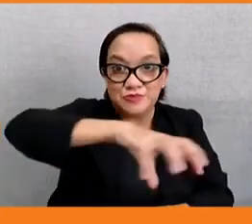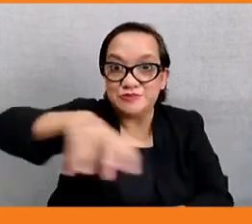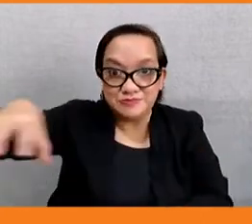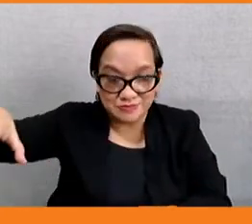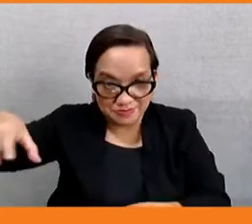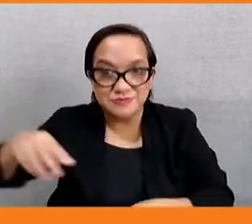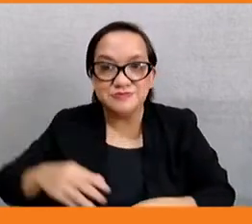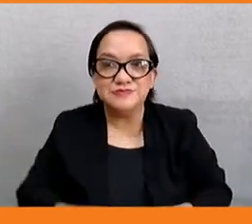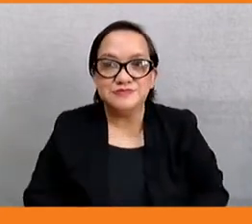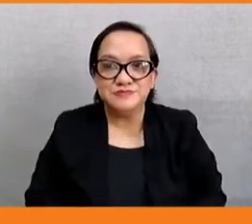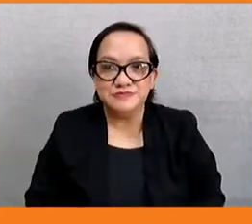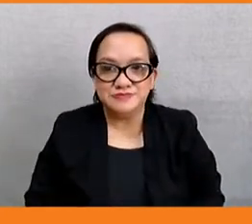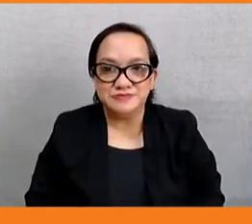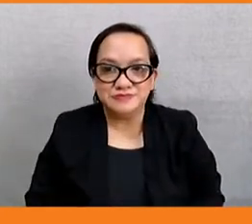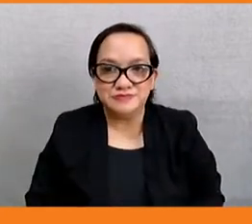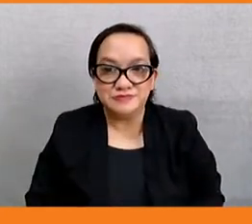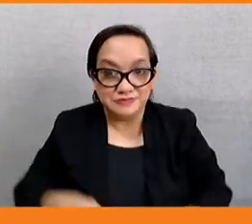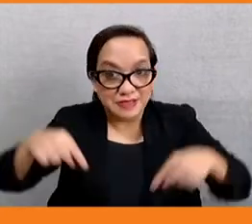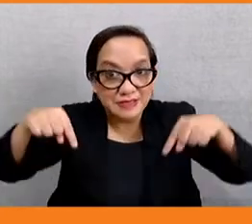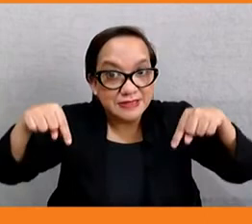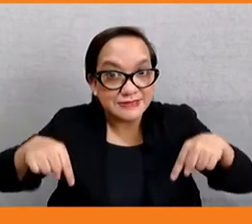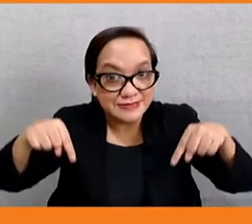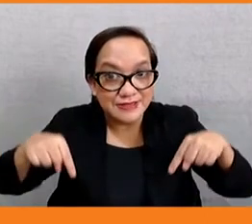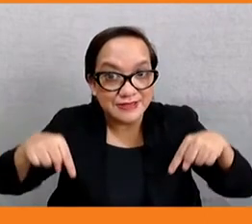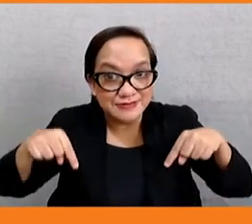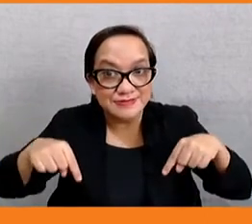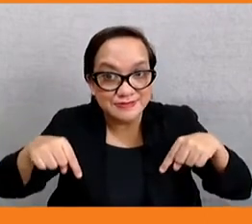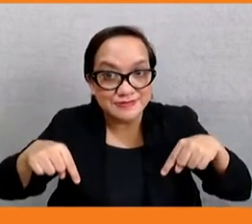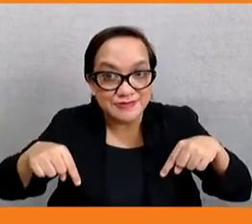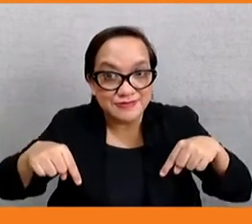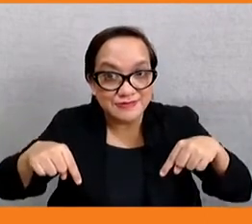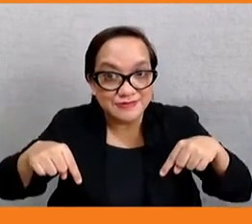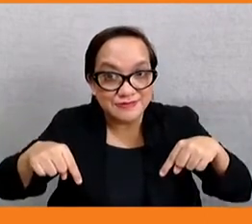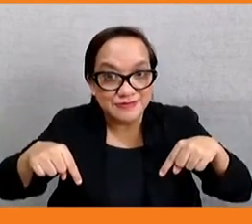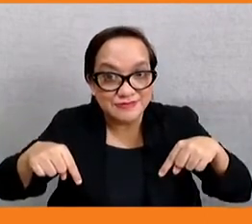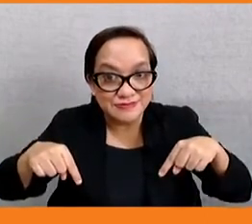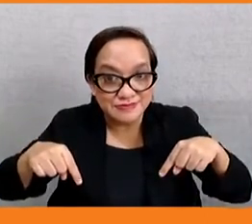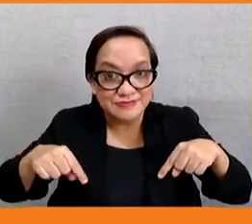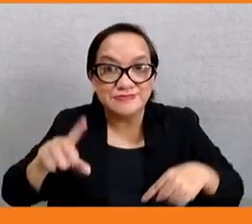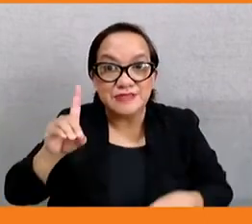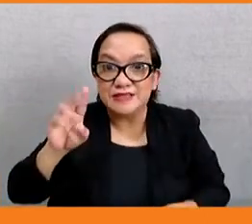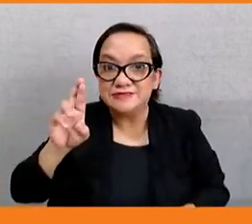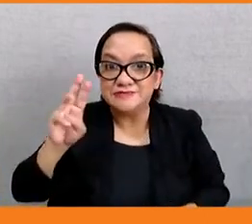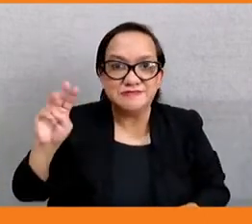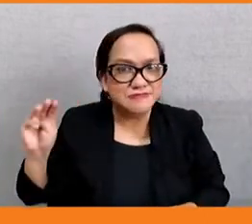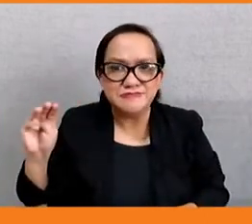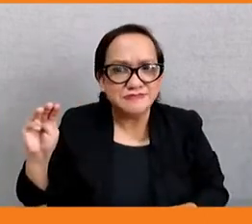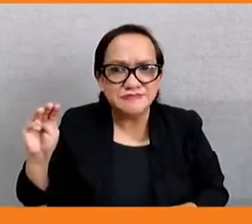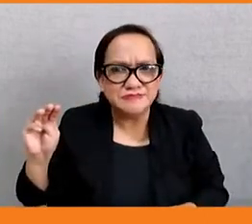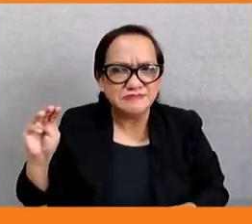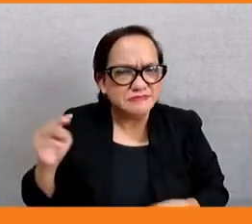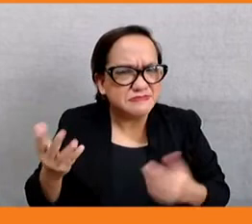cannot be too late. But in that process, I think DRM should play a very, really, significant